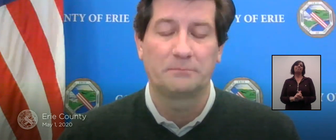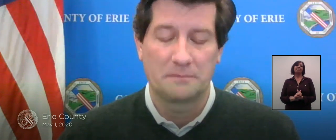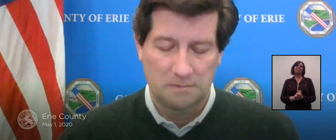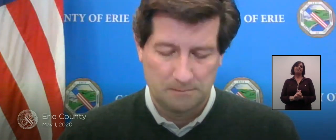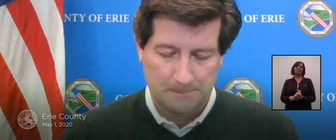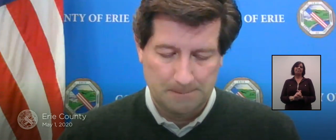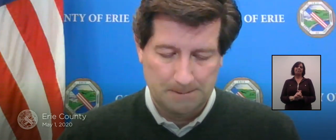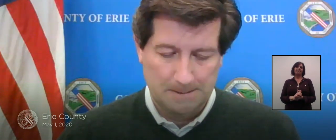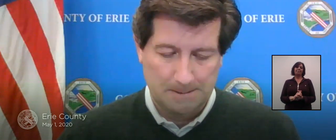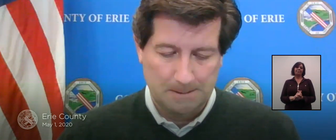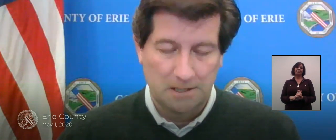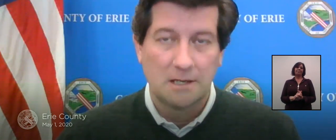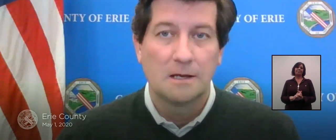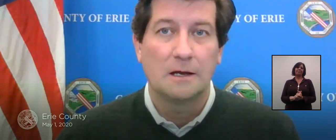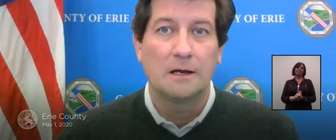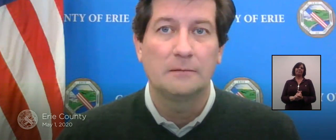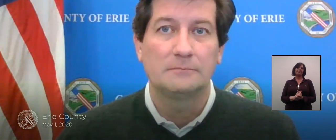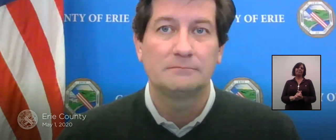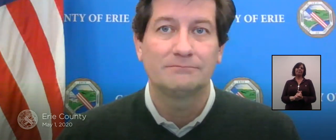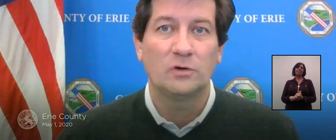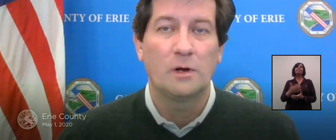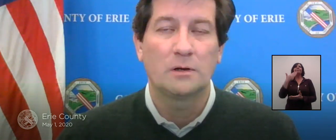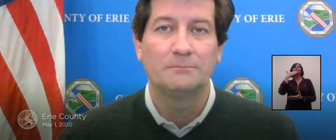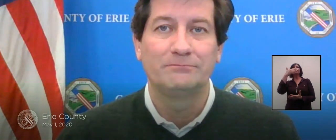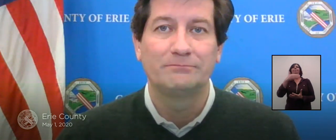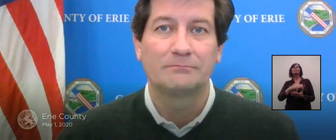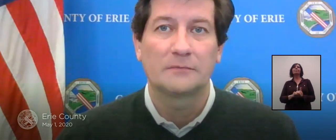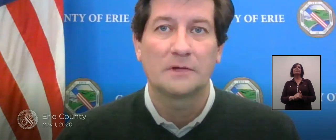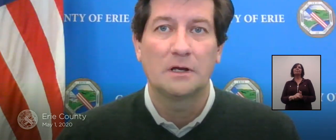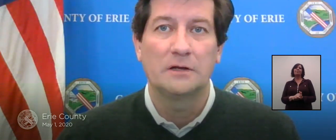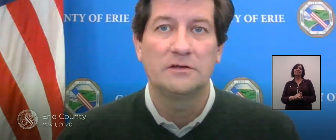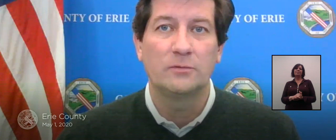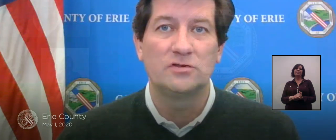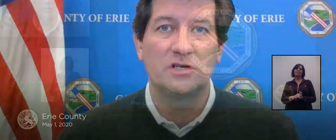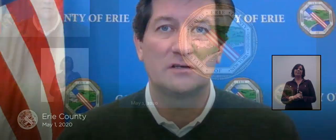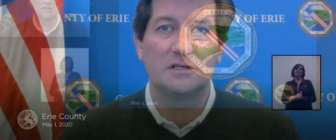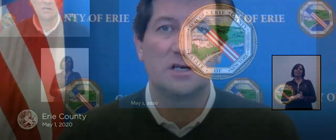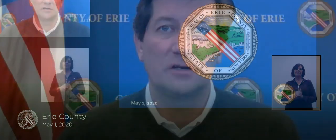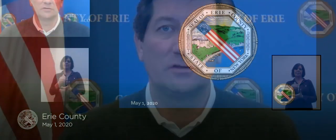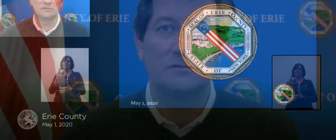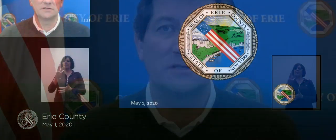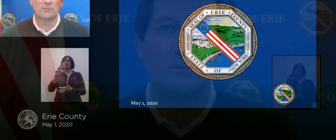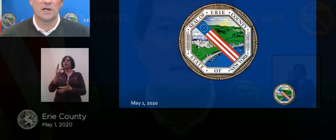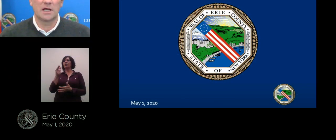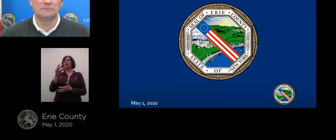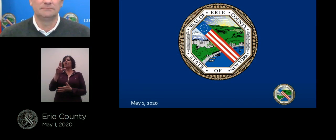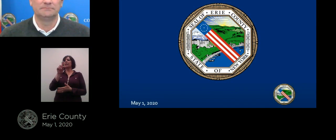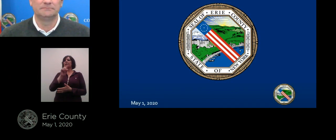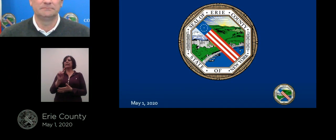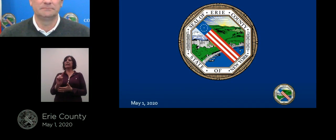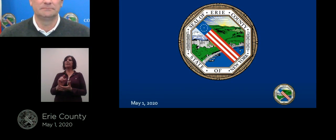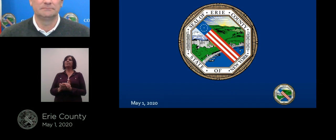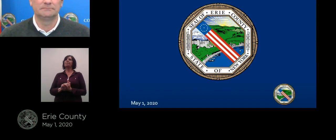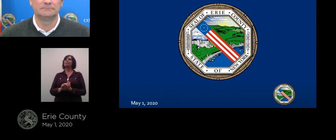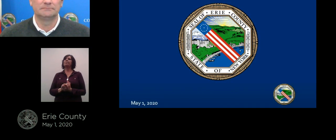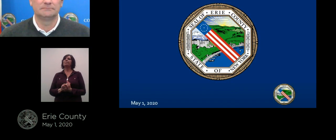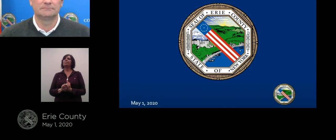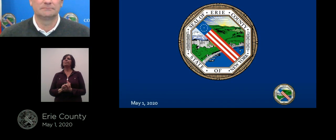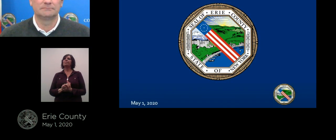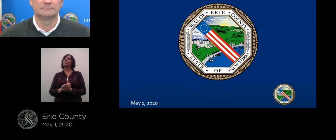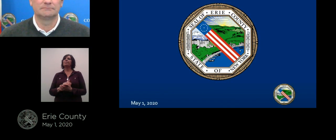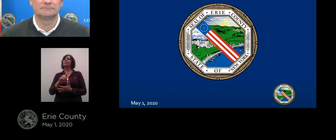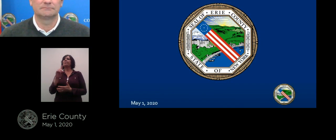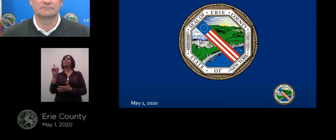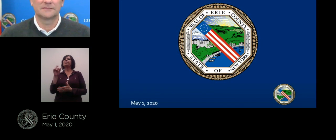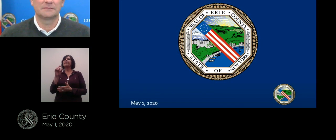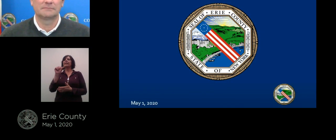with it. Okay, thank you. You're welcome. WGRZ Channel 2, is anybody on? Yes,